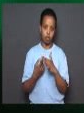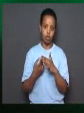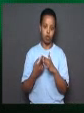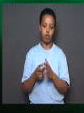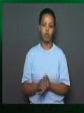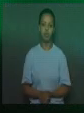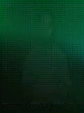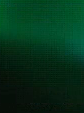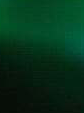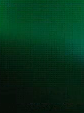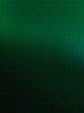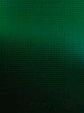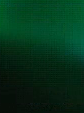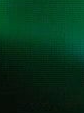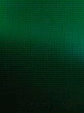Begin.